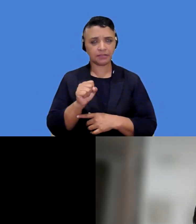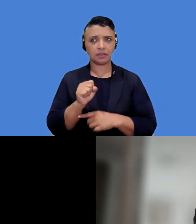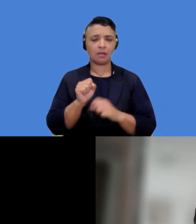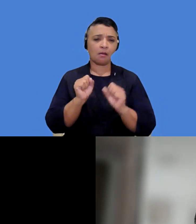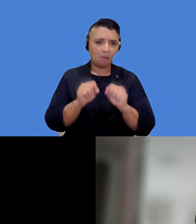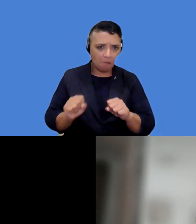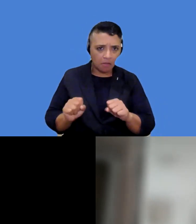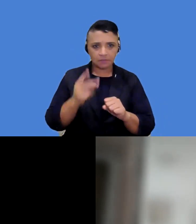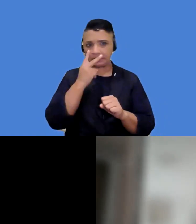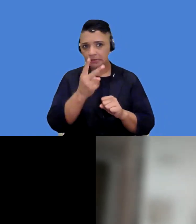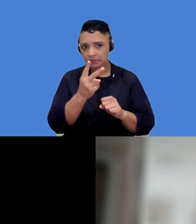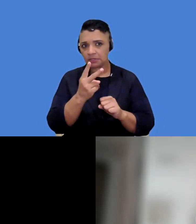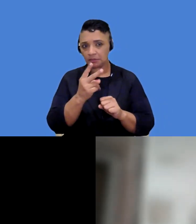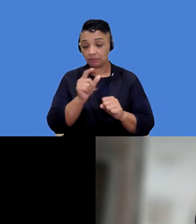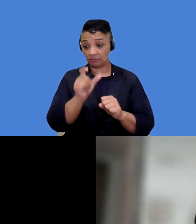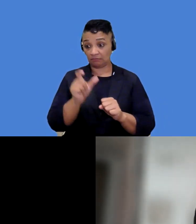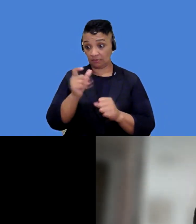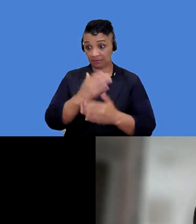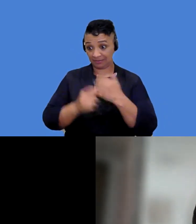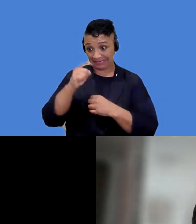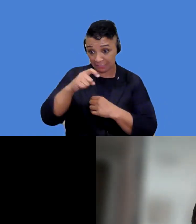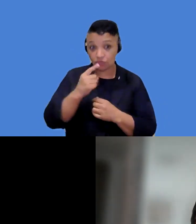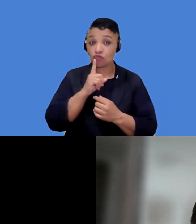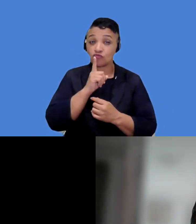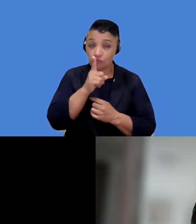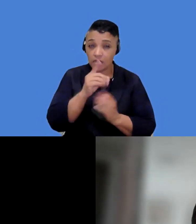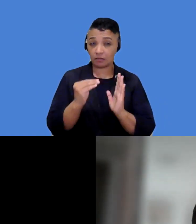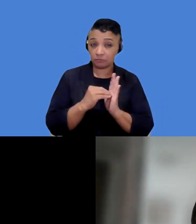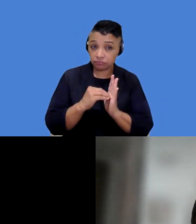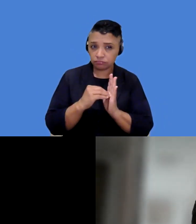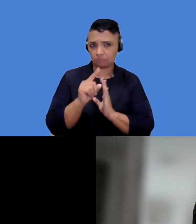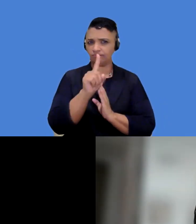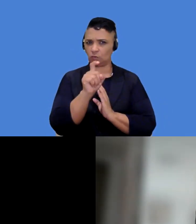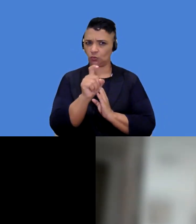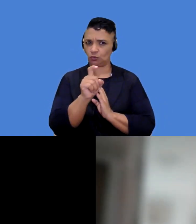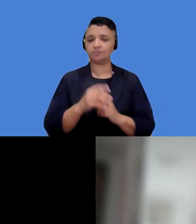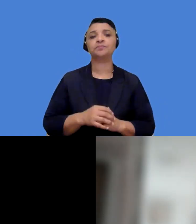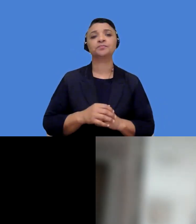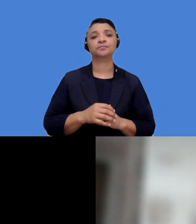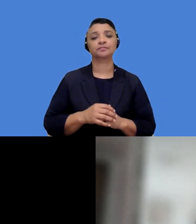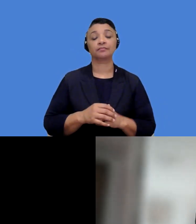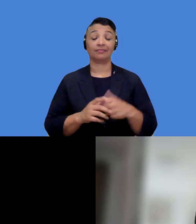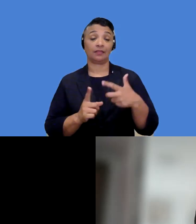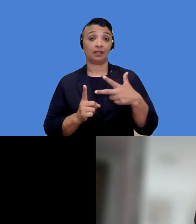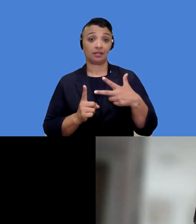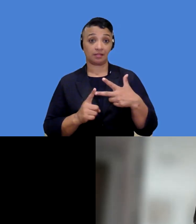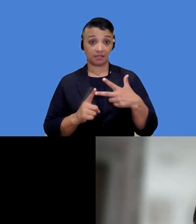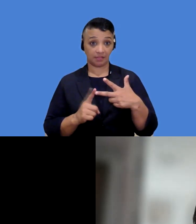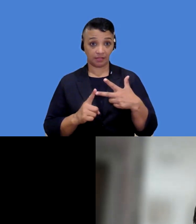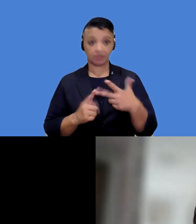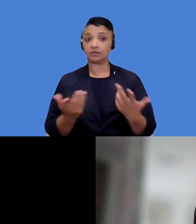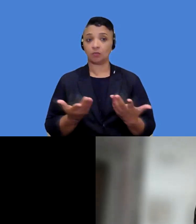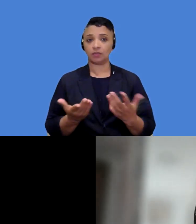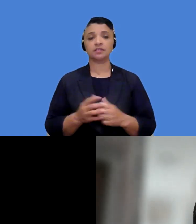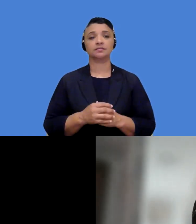needs of persons with disabilities. The third element is that of the Global